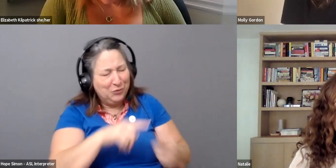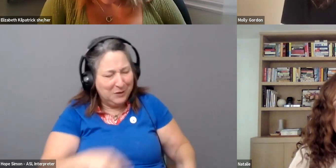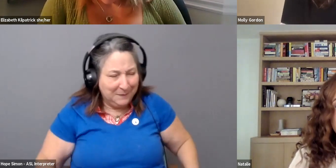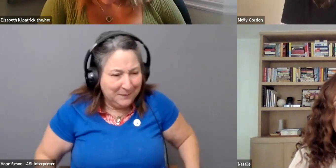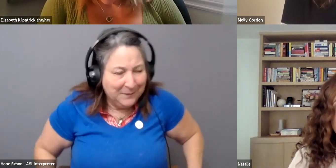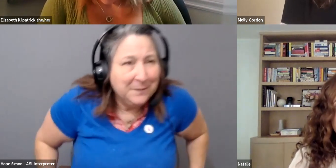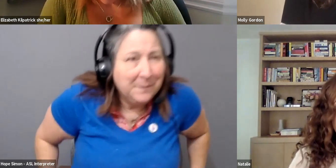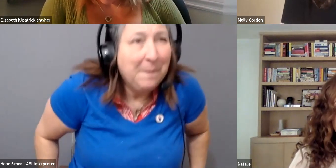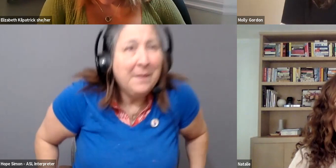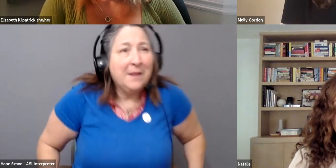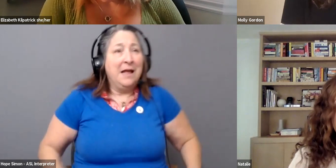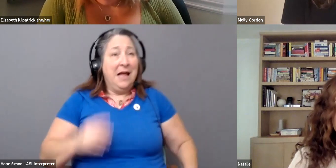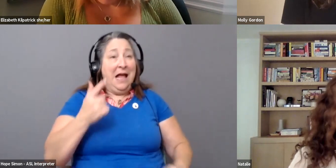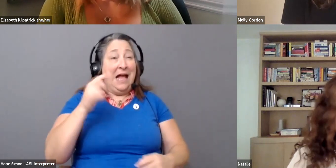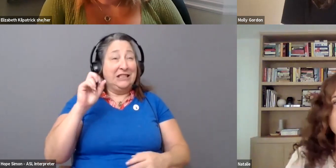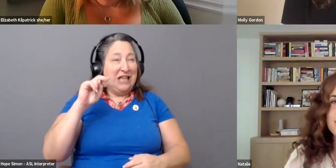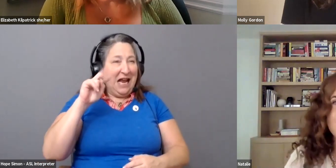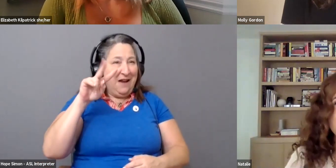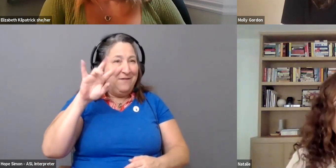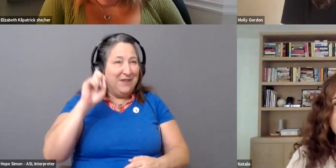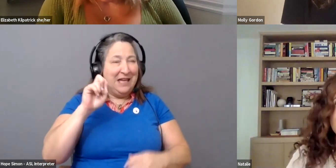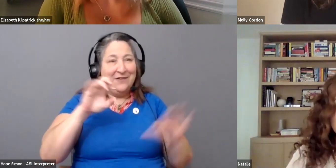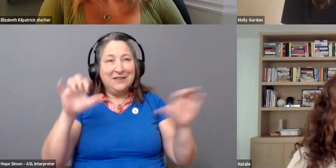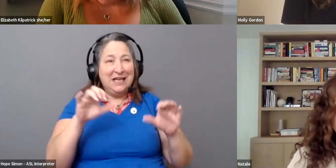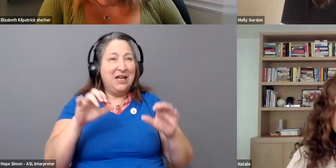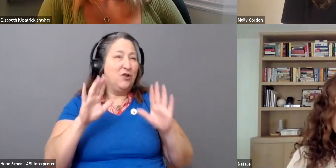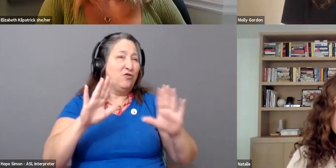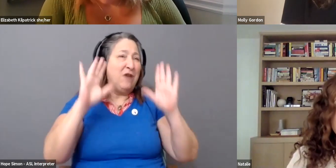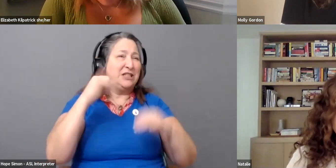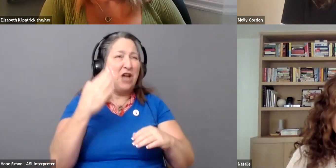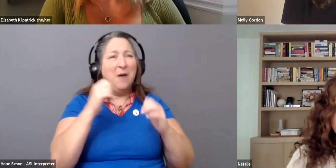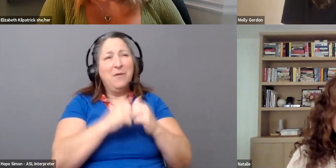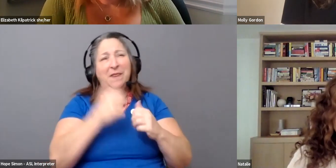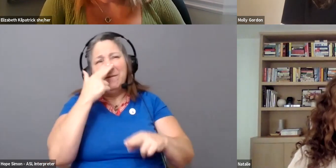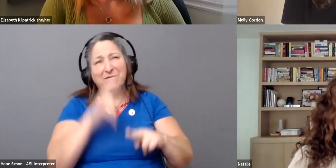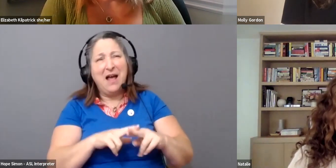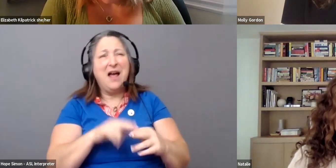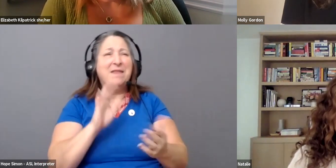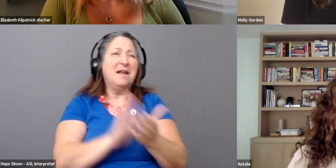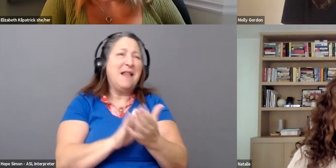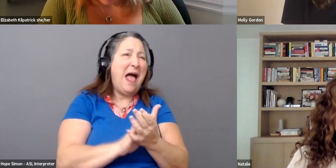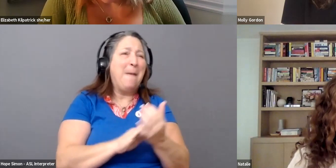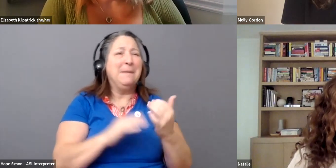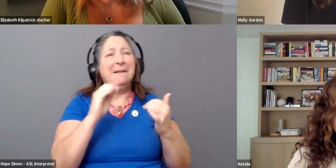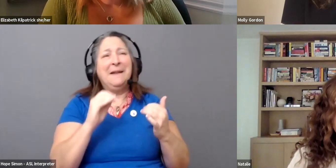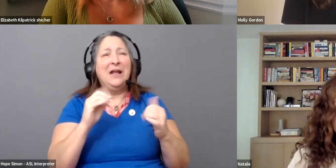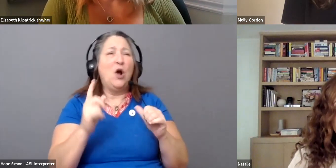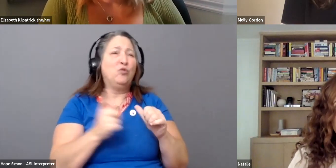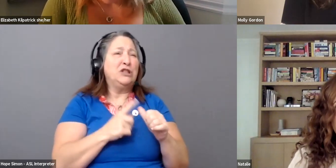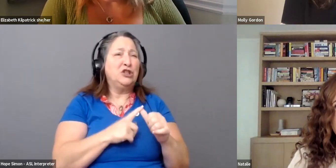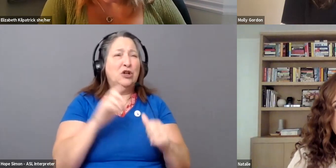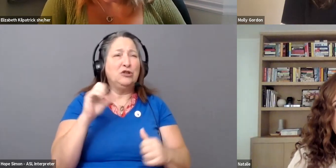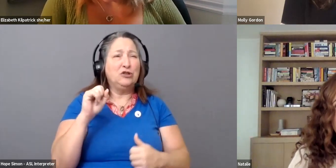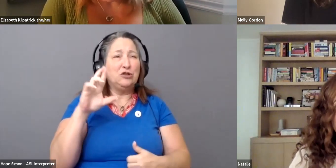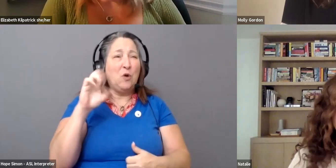you know, Genevieve just did such a great job with all the like fun clapping and the original score. So yeah, I'm sorry, that was a very